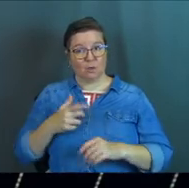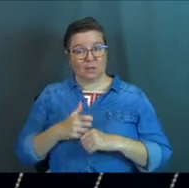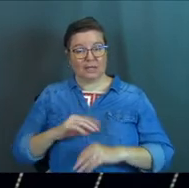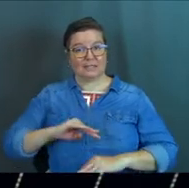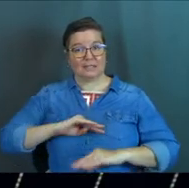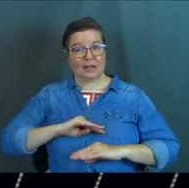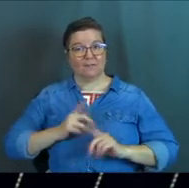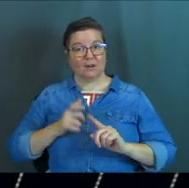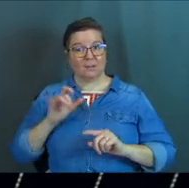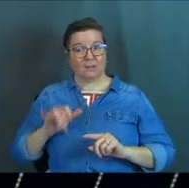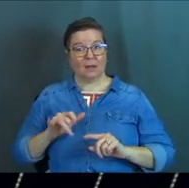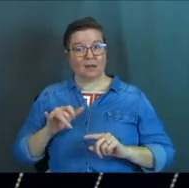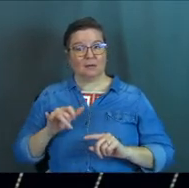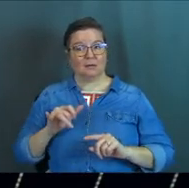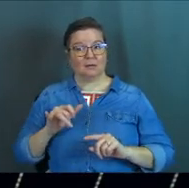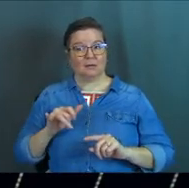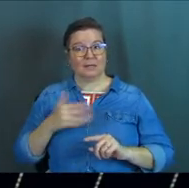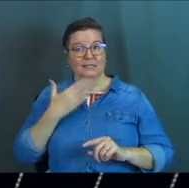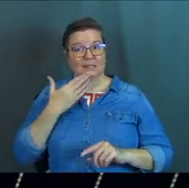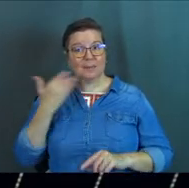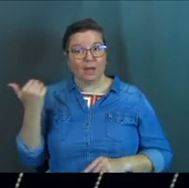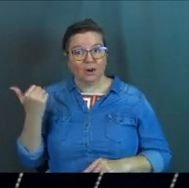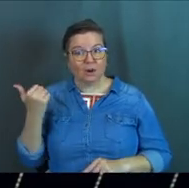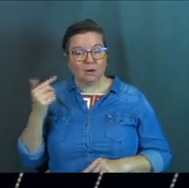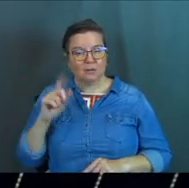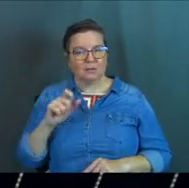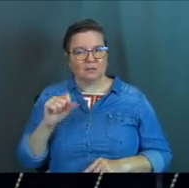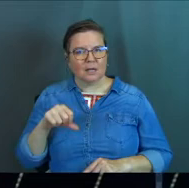get satisfaction out of the fact that it's better?